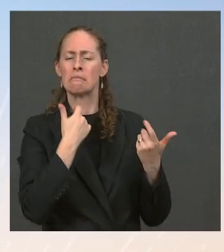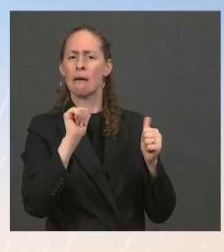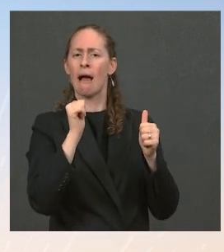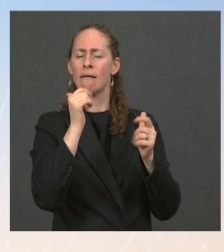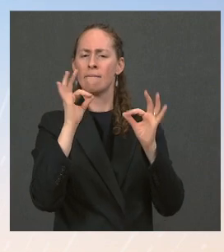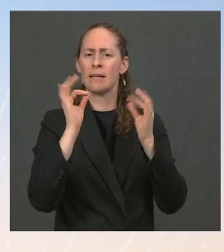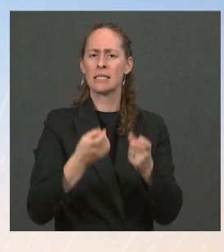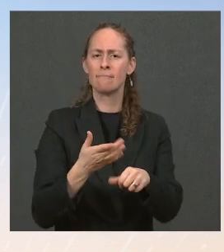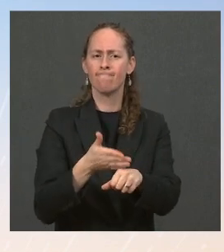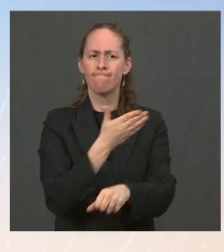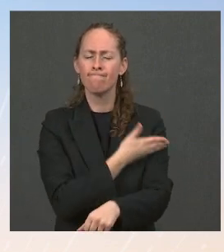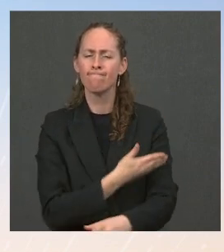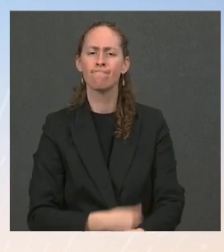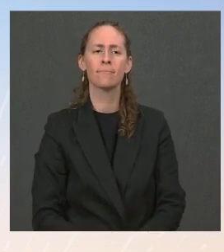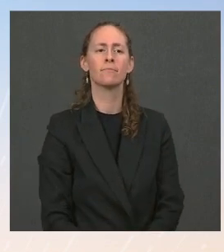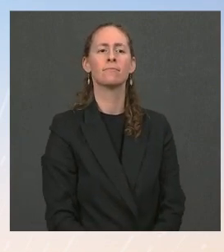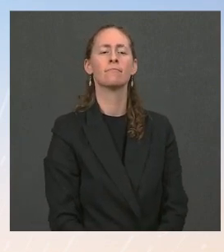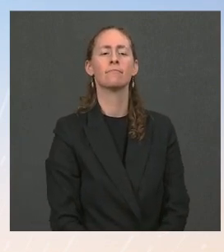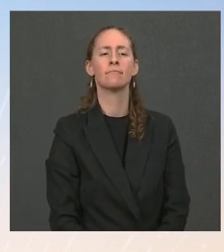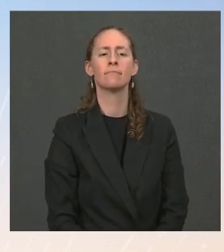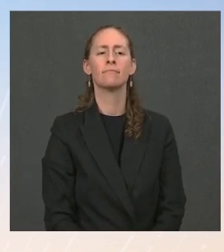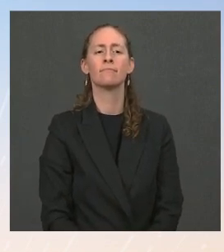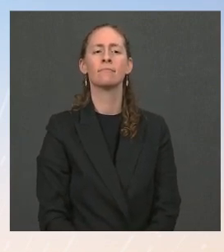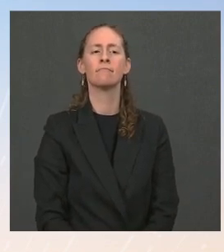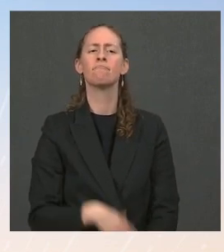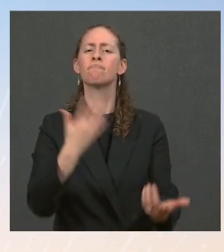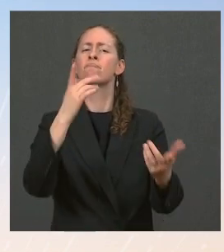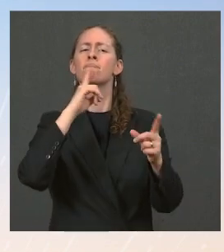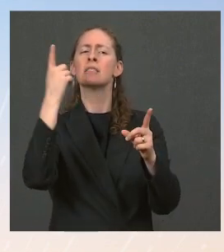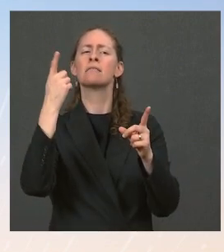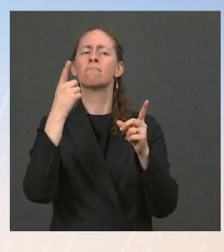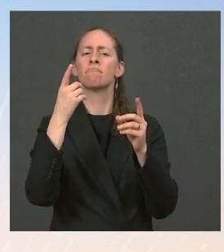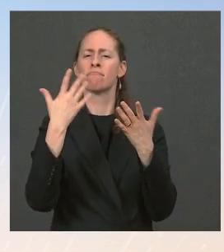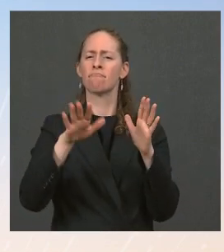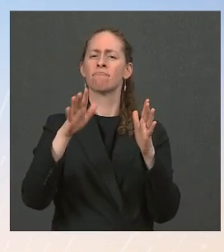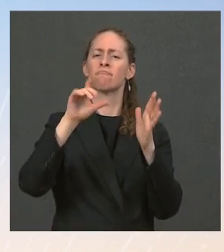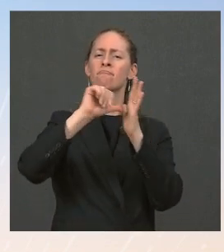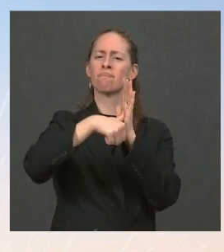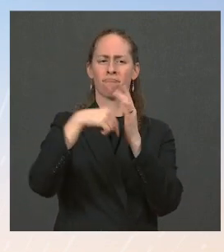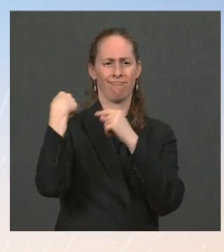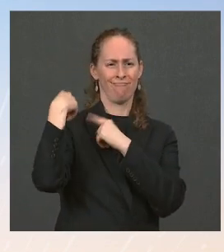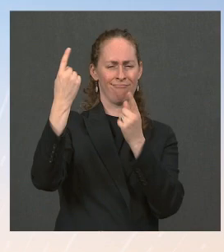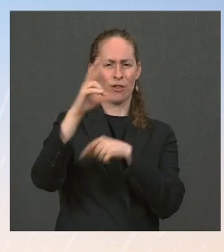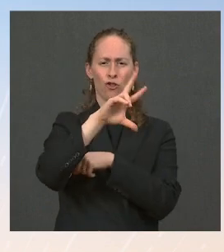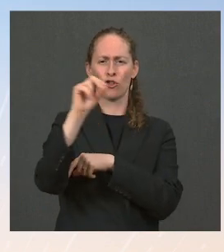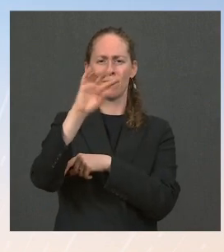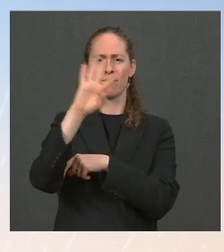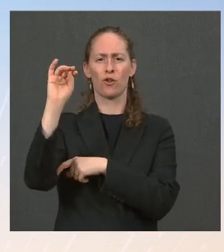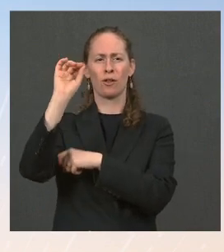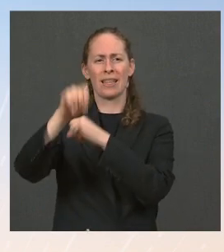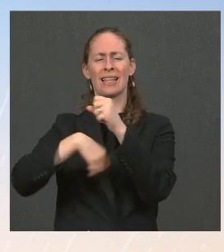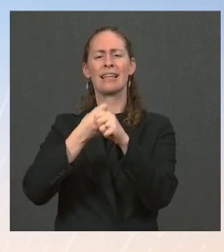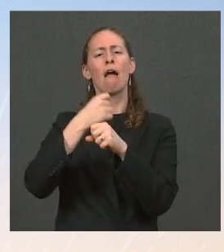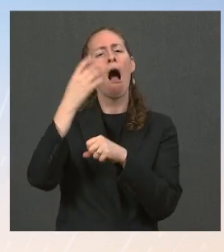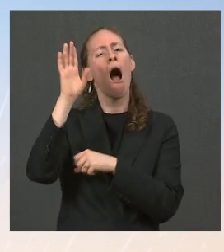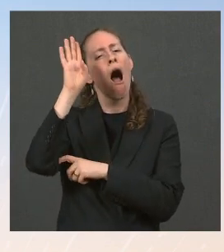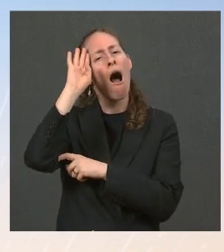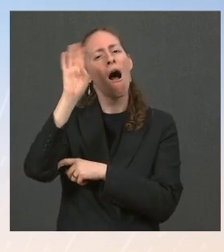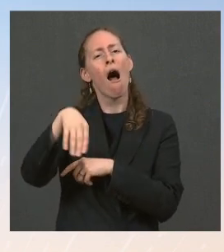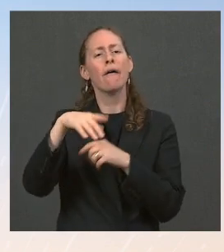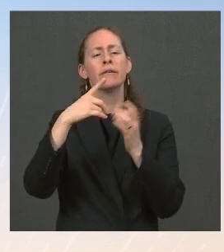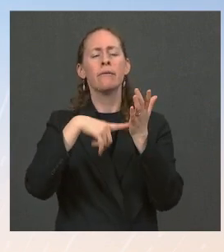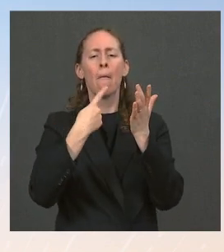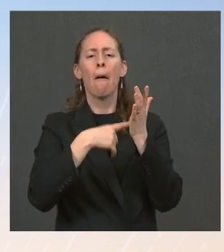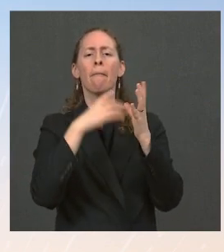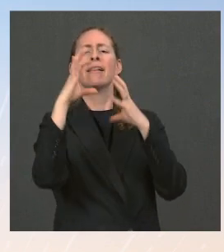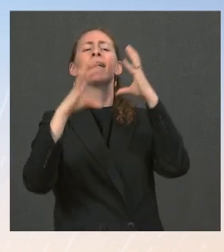more about we've had a strong relationship for many decades. Of course, yes, there's been ups and downs in that relationship, but the president's objective is that